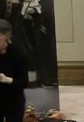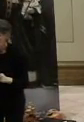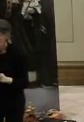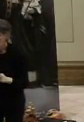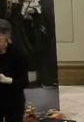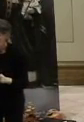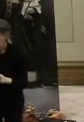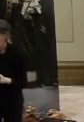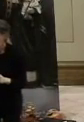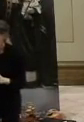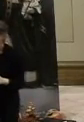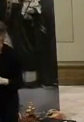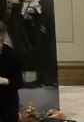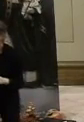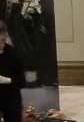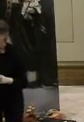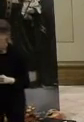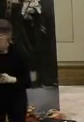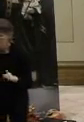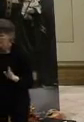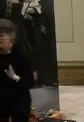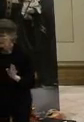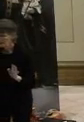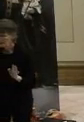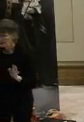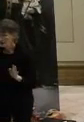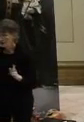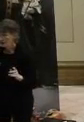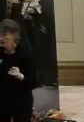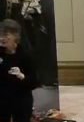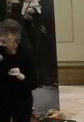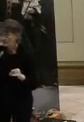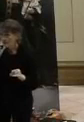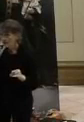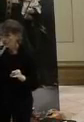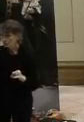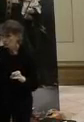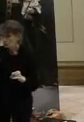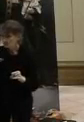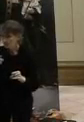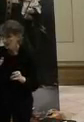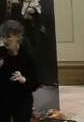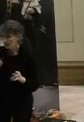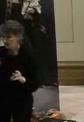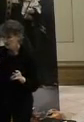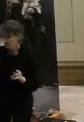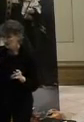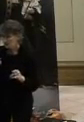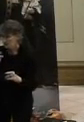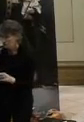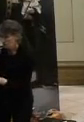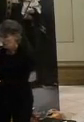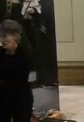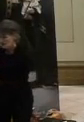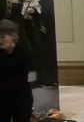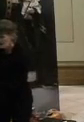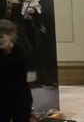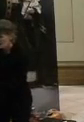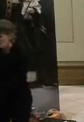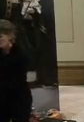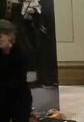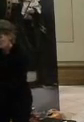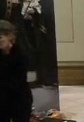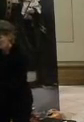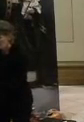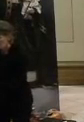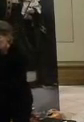little tweezer and she touched that man. She said, you are to go to be Christ to him, and this is Christ that you're serving.